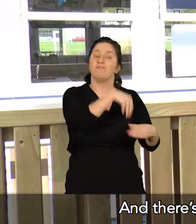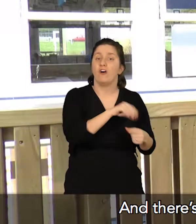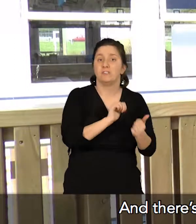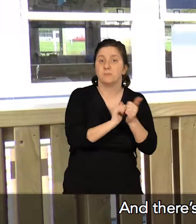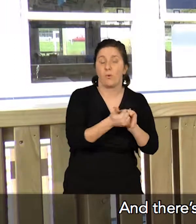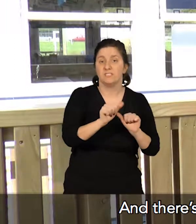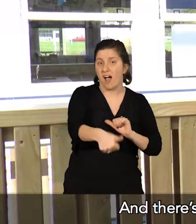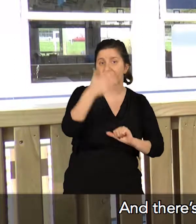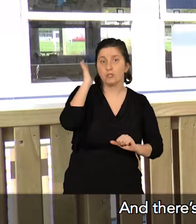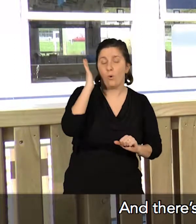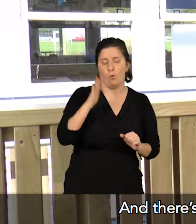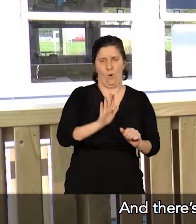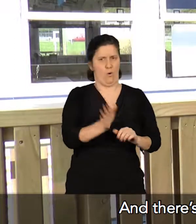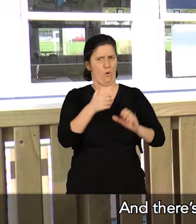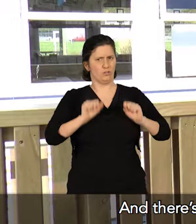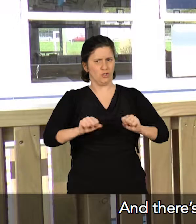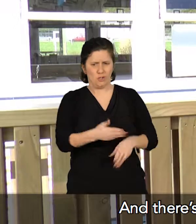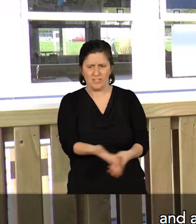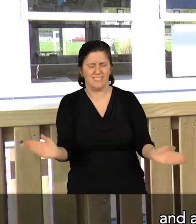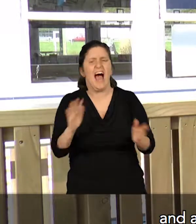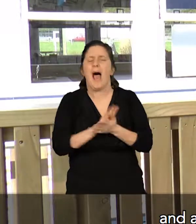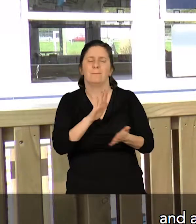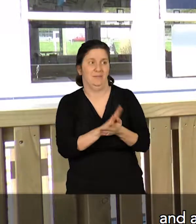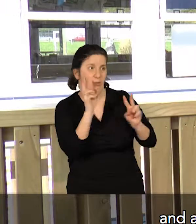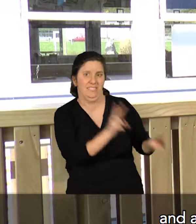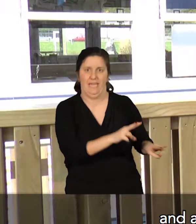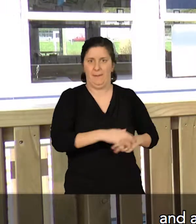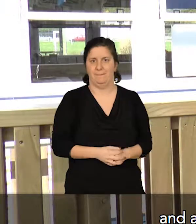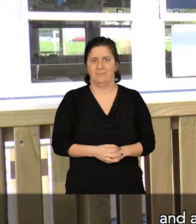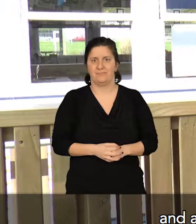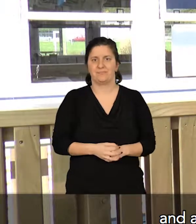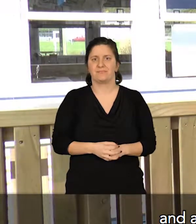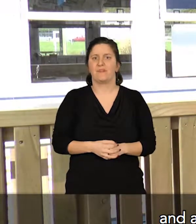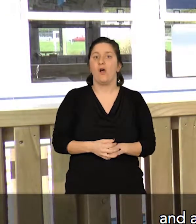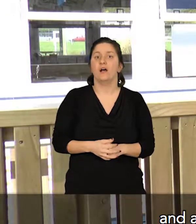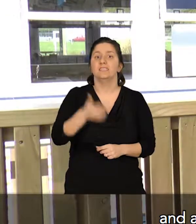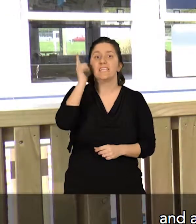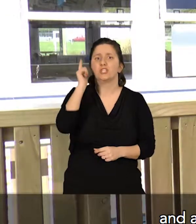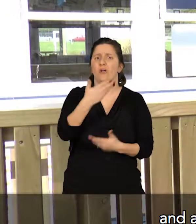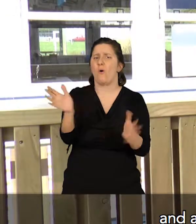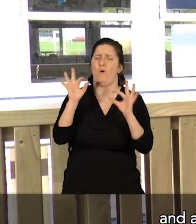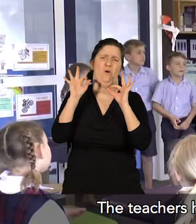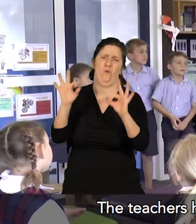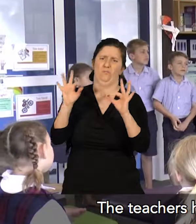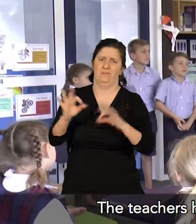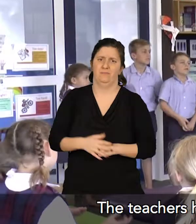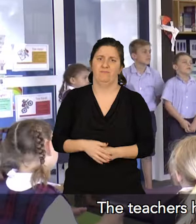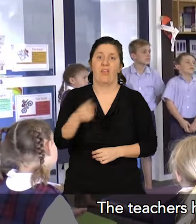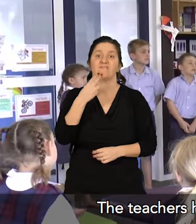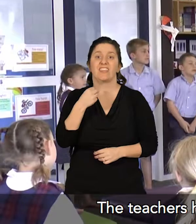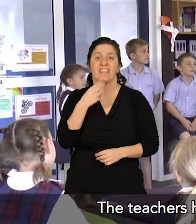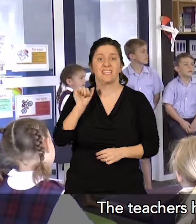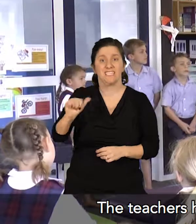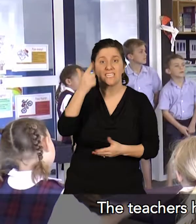and he plays sports after school, and all the kids are always happy to see him. The teachers have